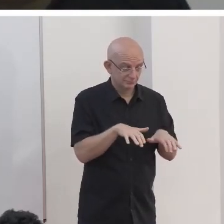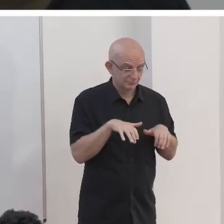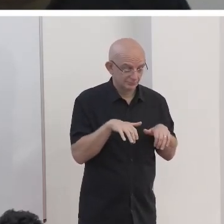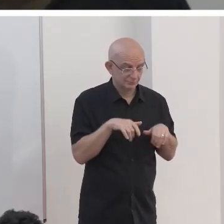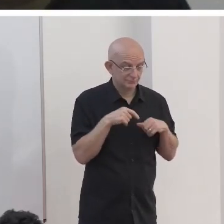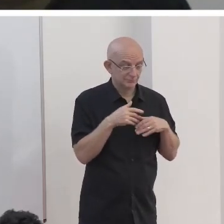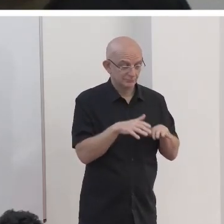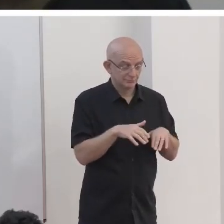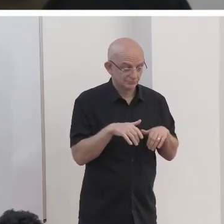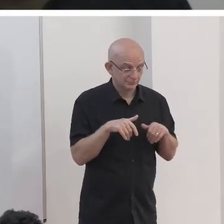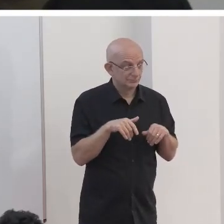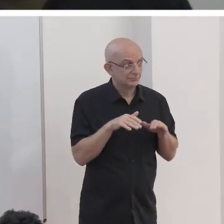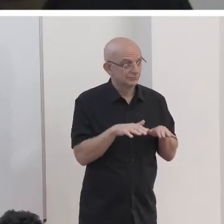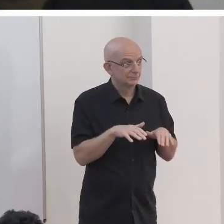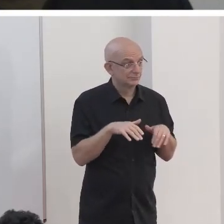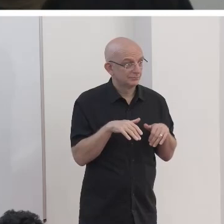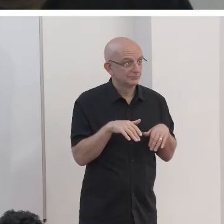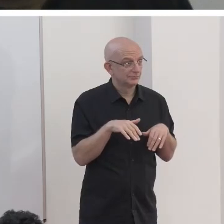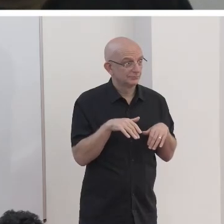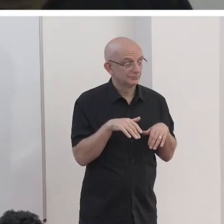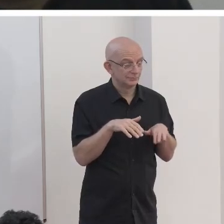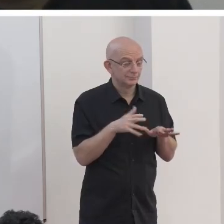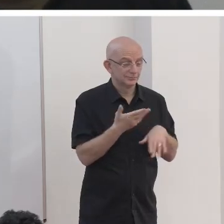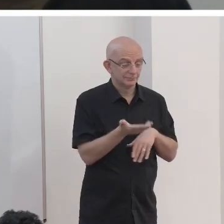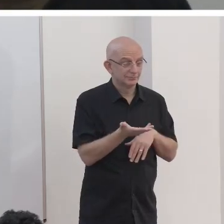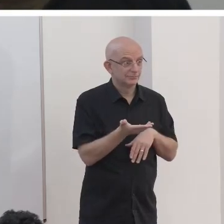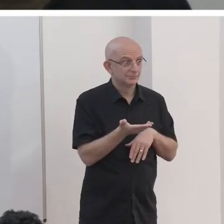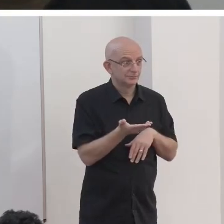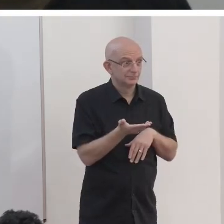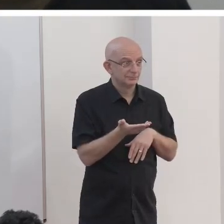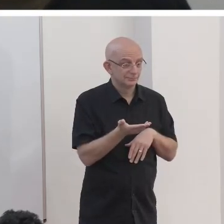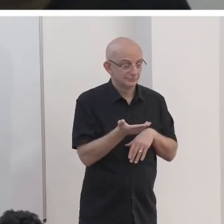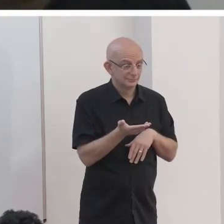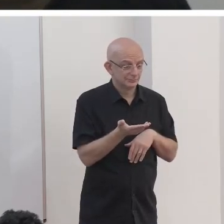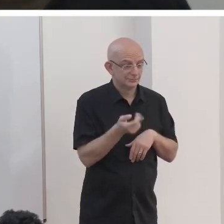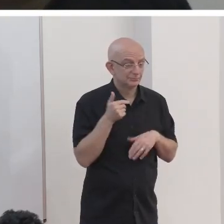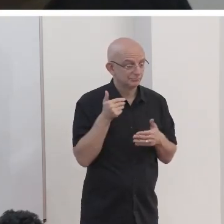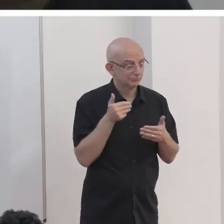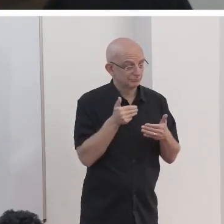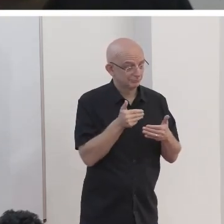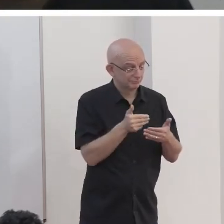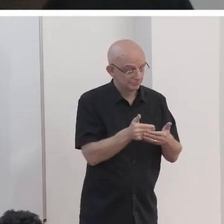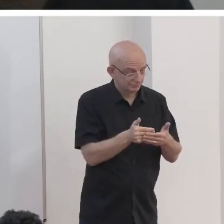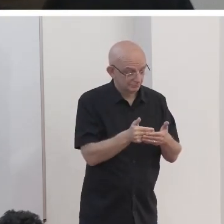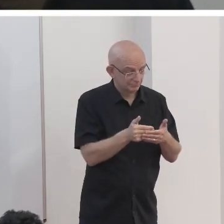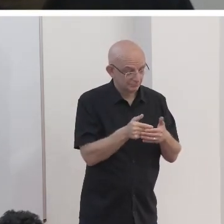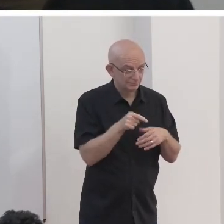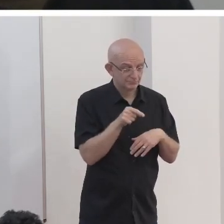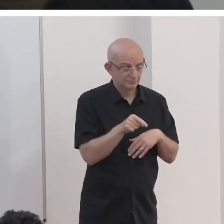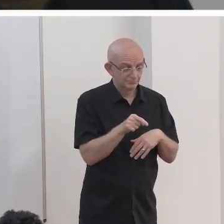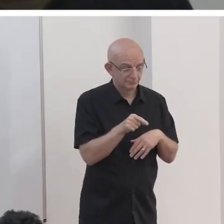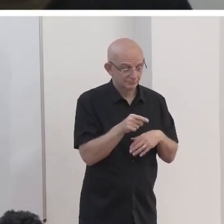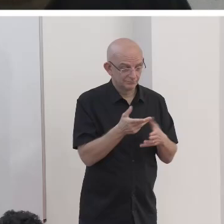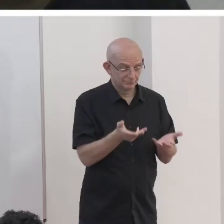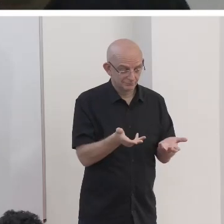Just feel its light. That's it's begging its life with you. Just moving